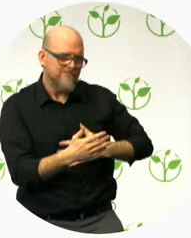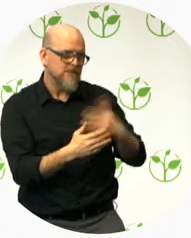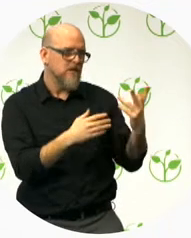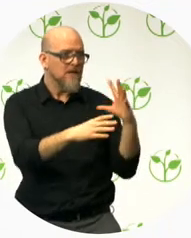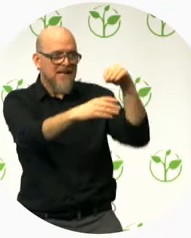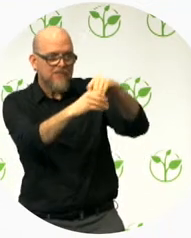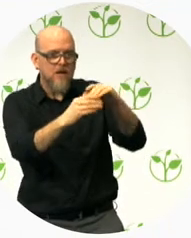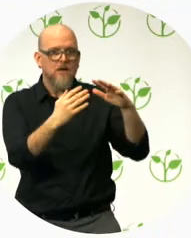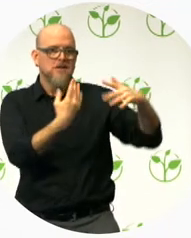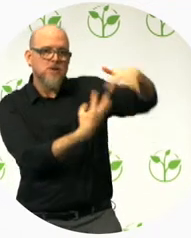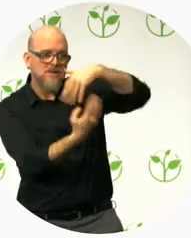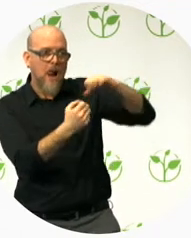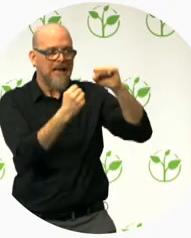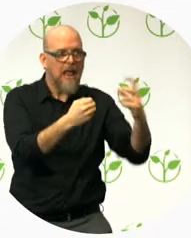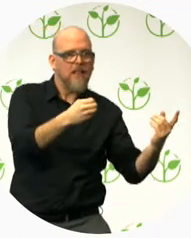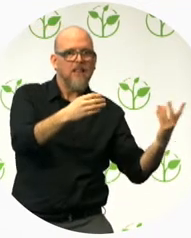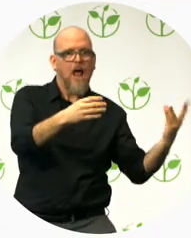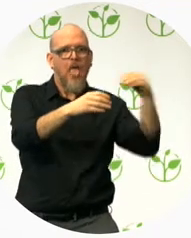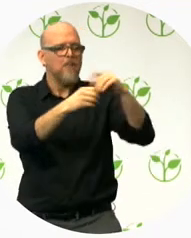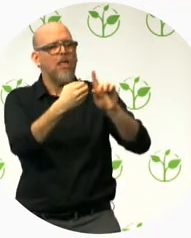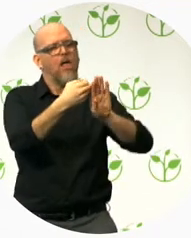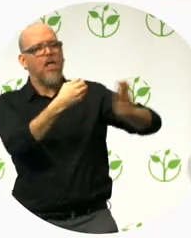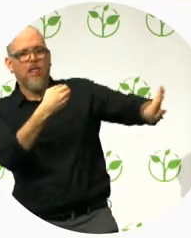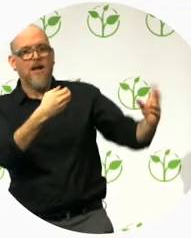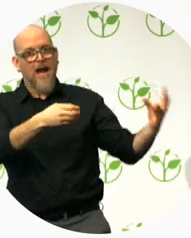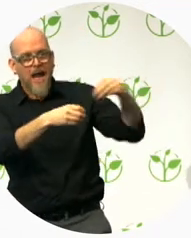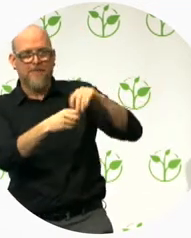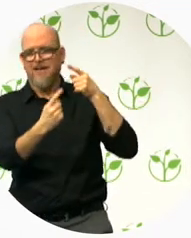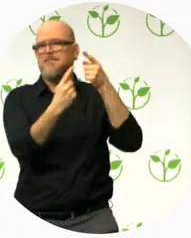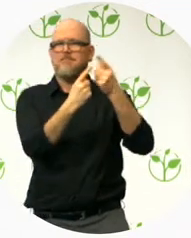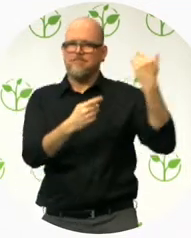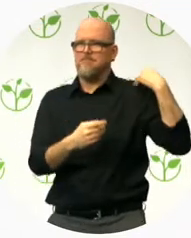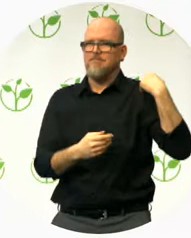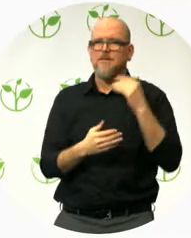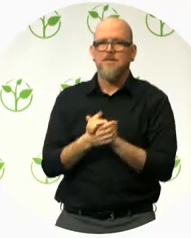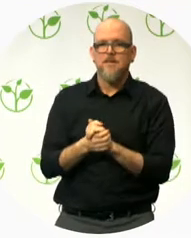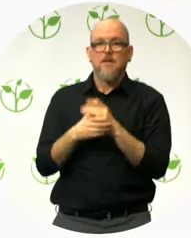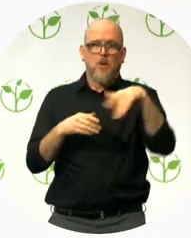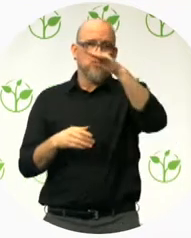And we do know, though, that there is still quite a bit to be done when it comes to accessibility.